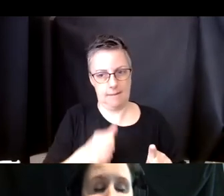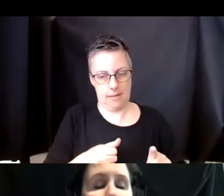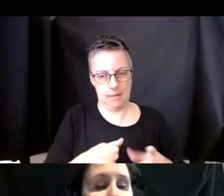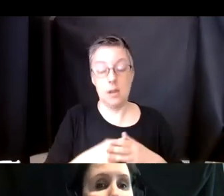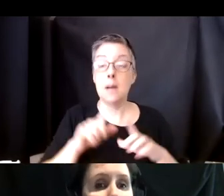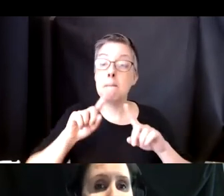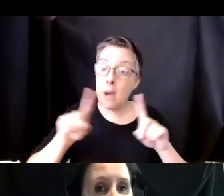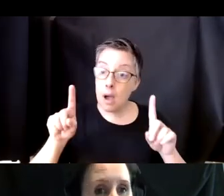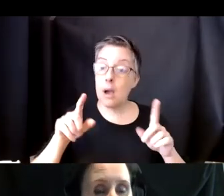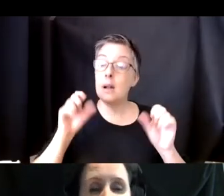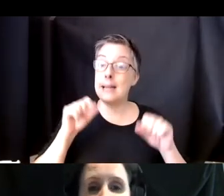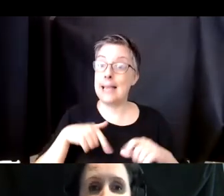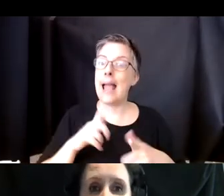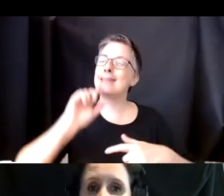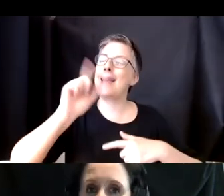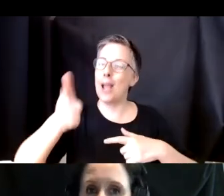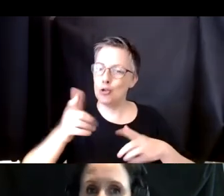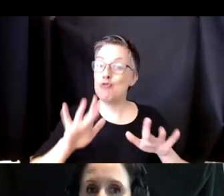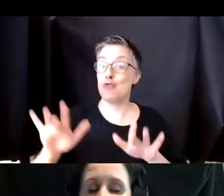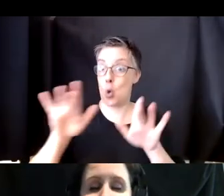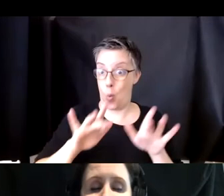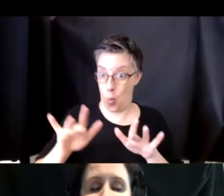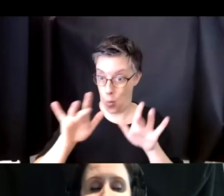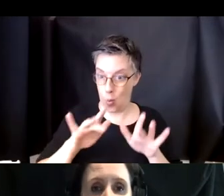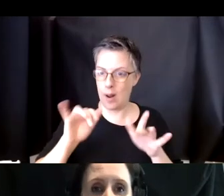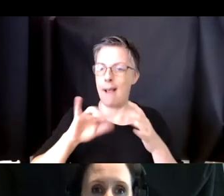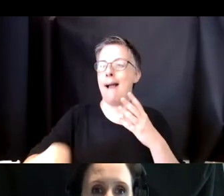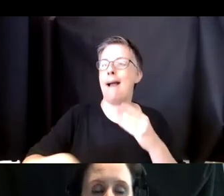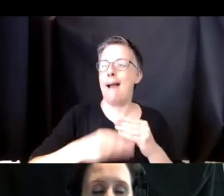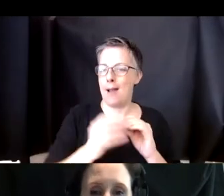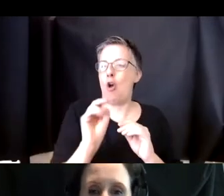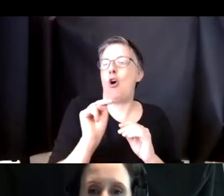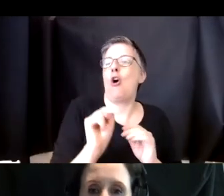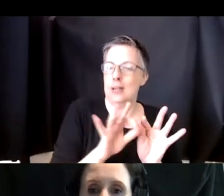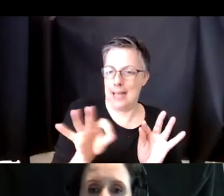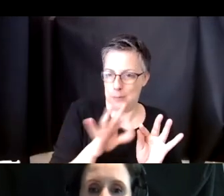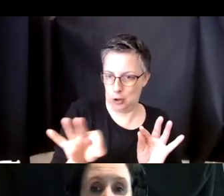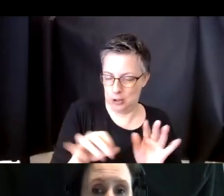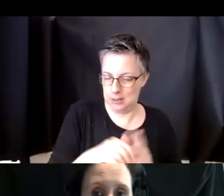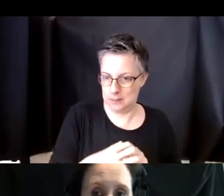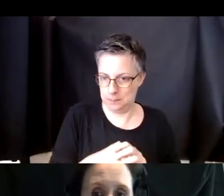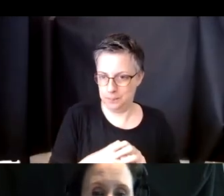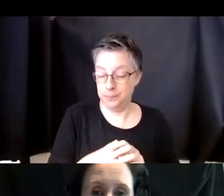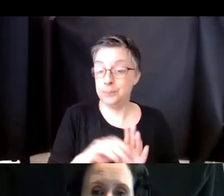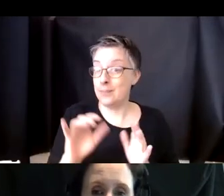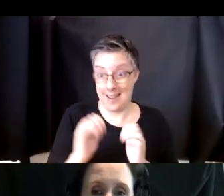But you can go back later to your live recording and turn on caption. To do